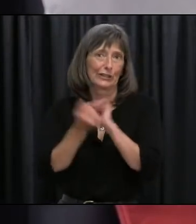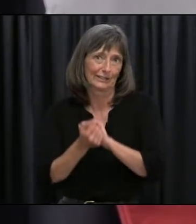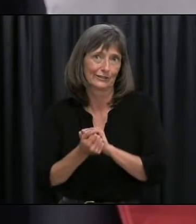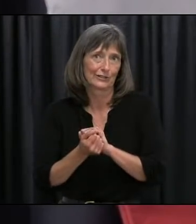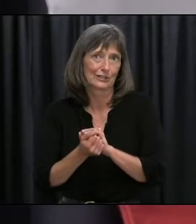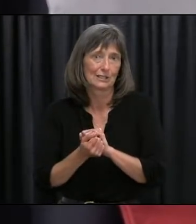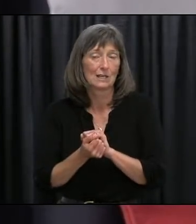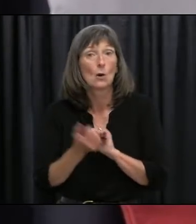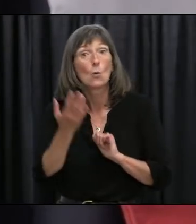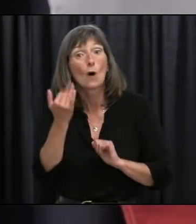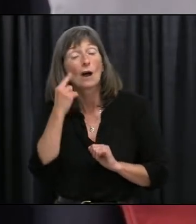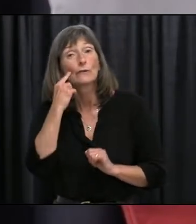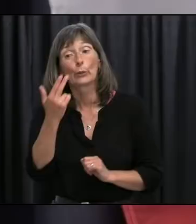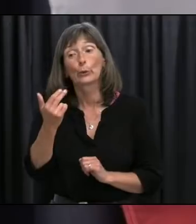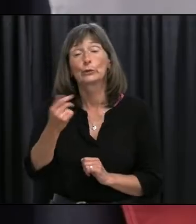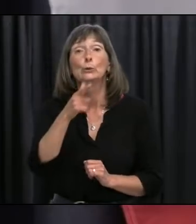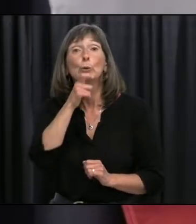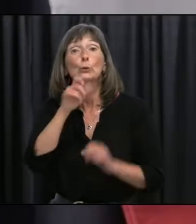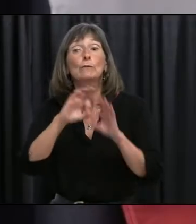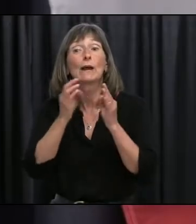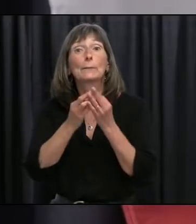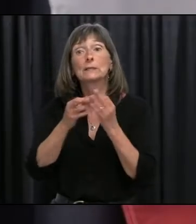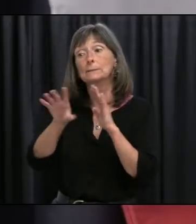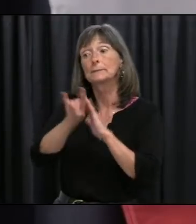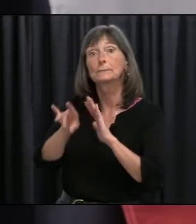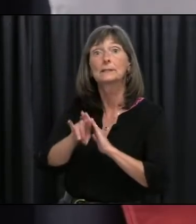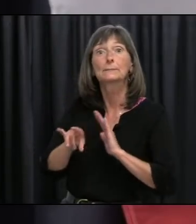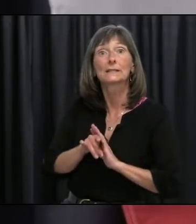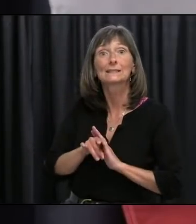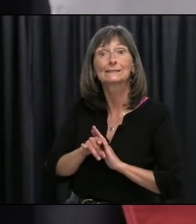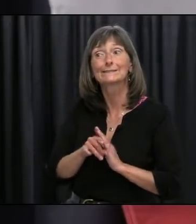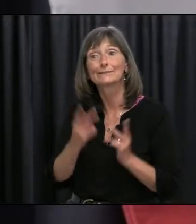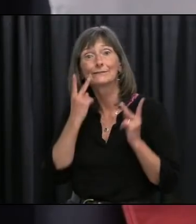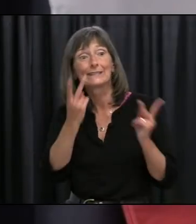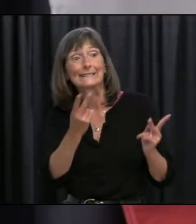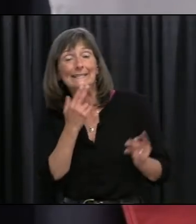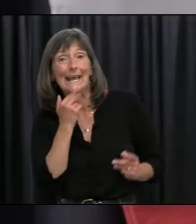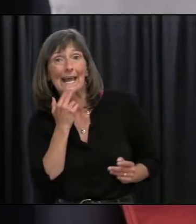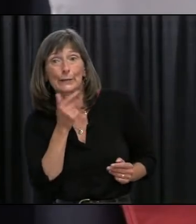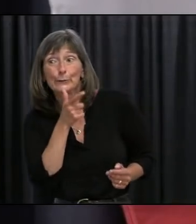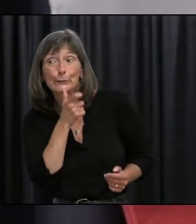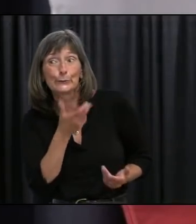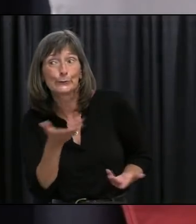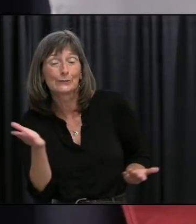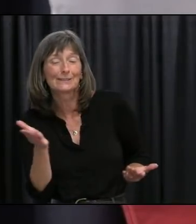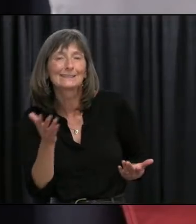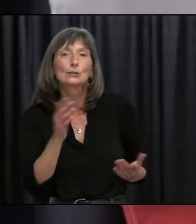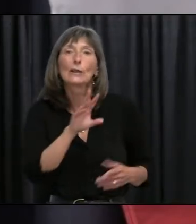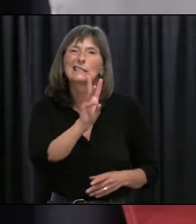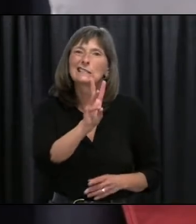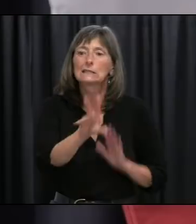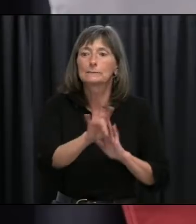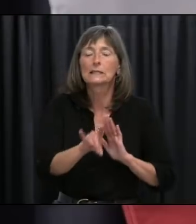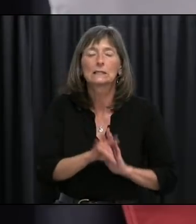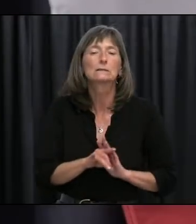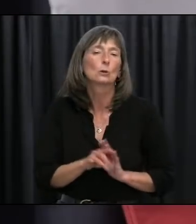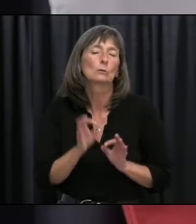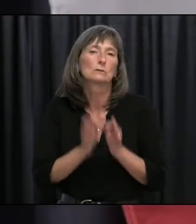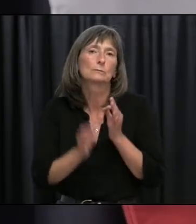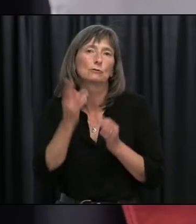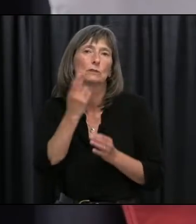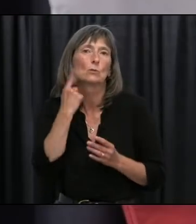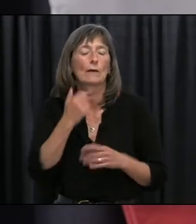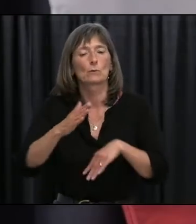it's going to be on the 13th that goes to visit Nan. So I think that's the simple reason to do that, is